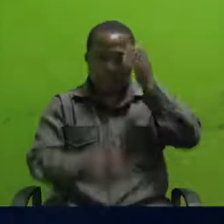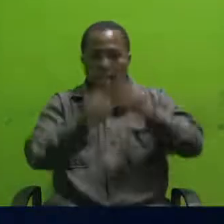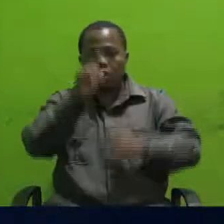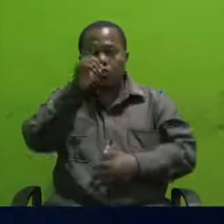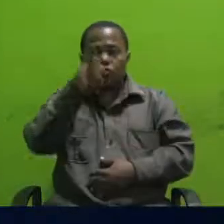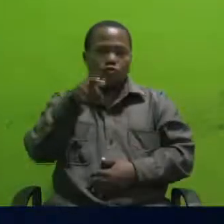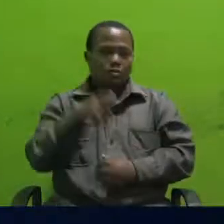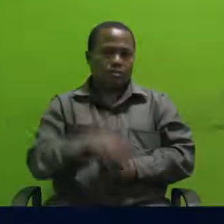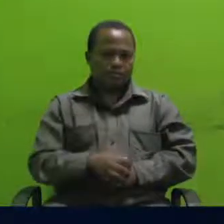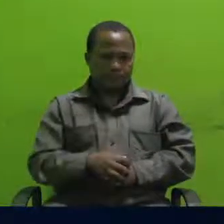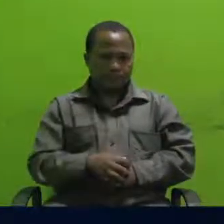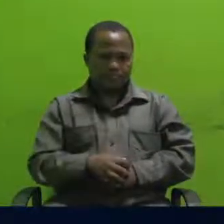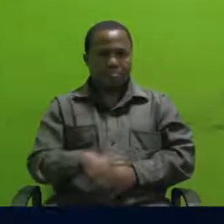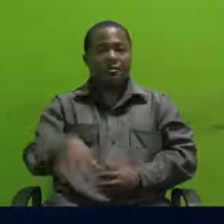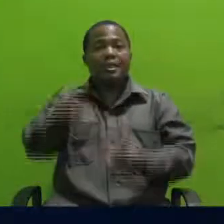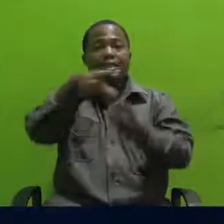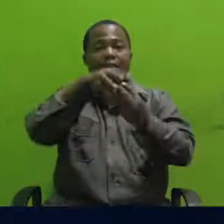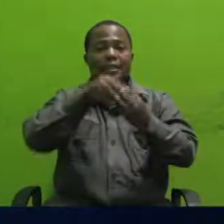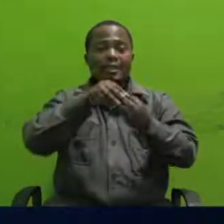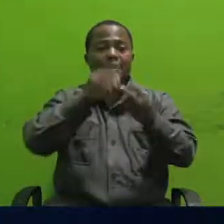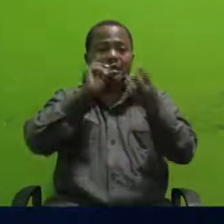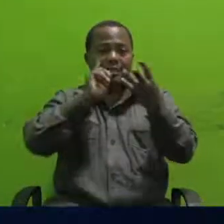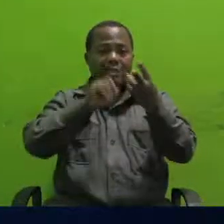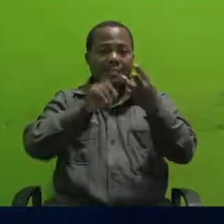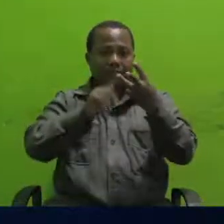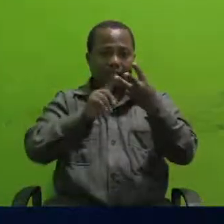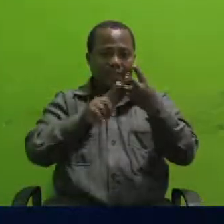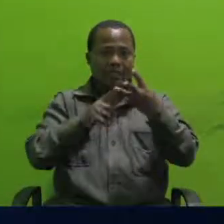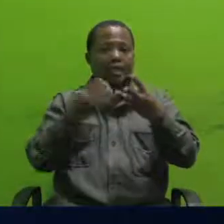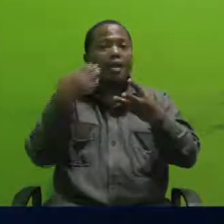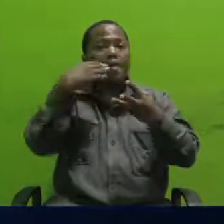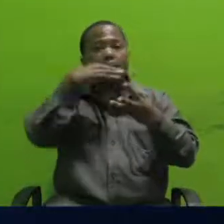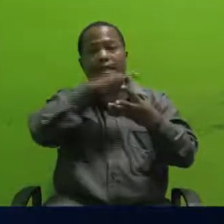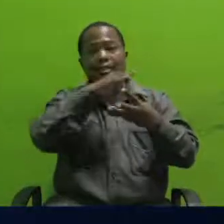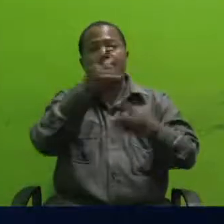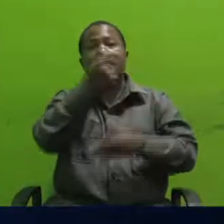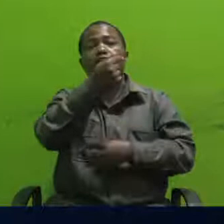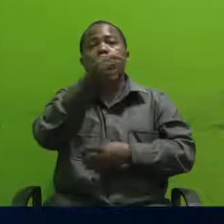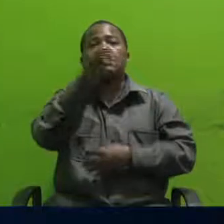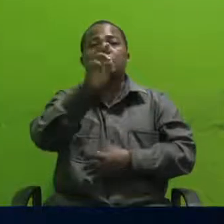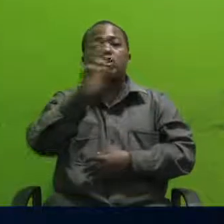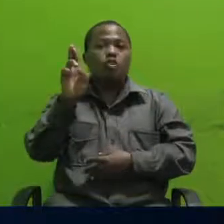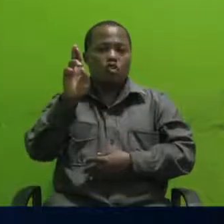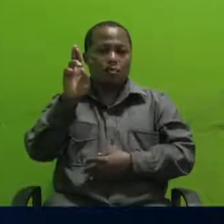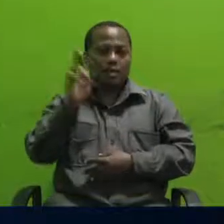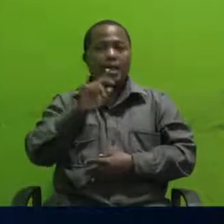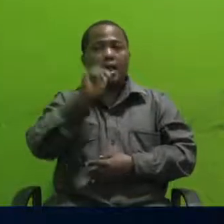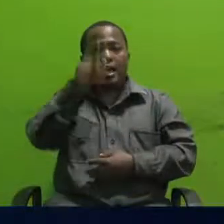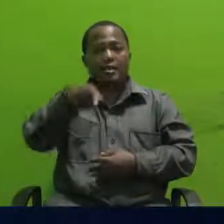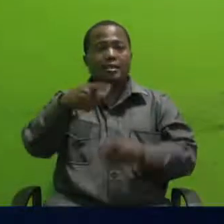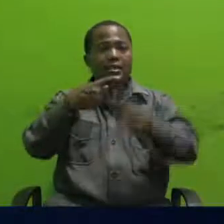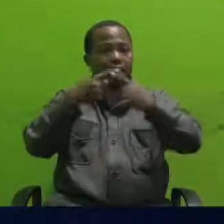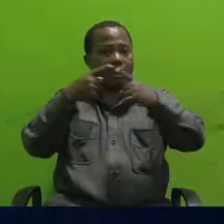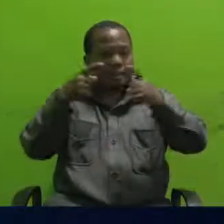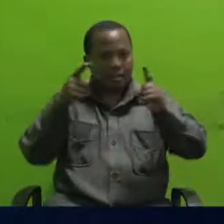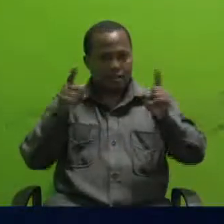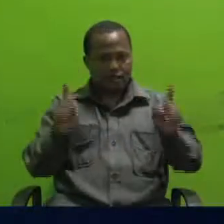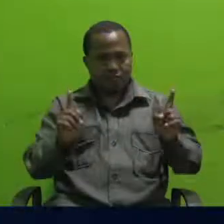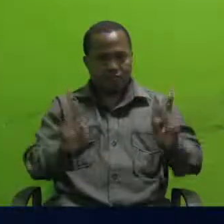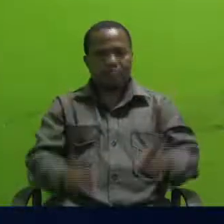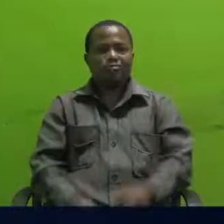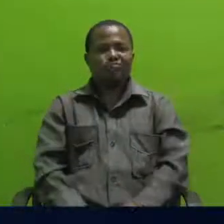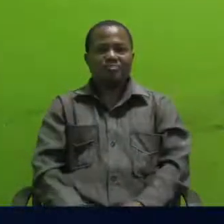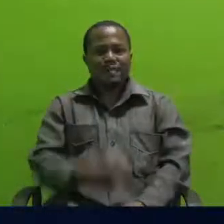So, these are three basic trigonometrical ratios, and these are how they are defined. You are